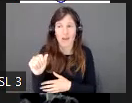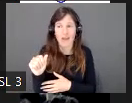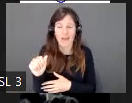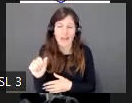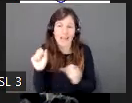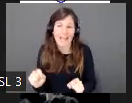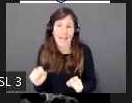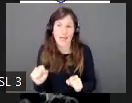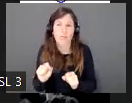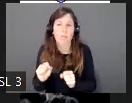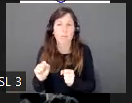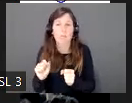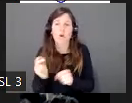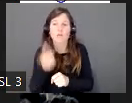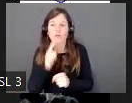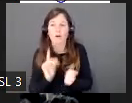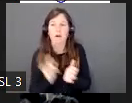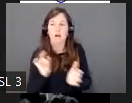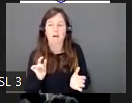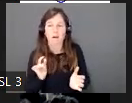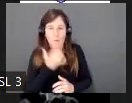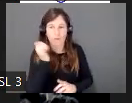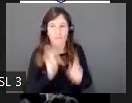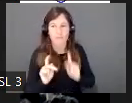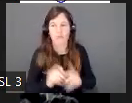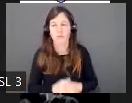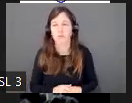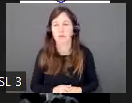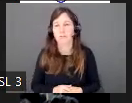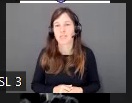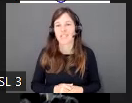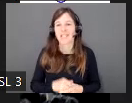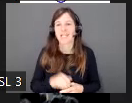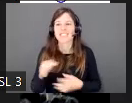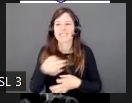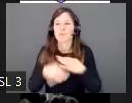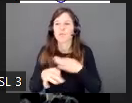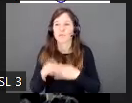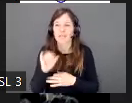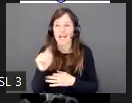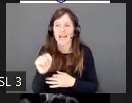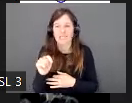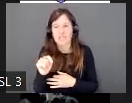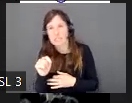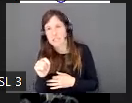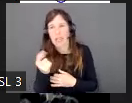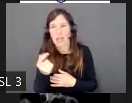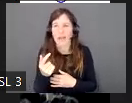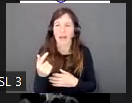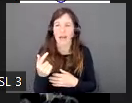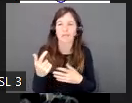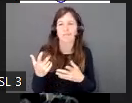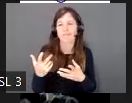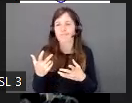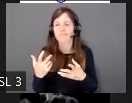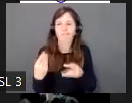nefarious means. There's some challenges with the Substitute Decisions Act that I'd like to see tightened up. I don't know if we'll ever see it in my lifetime,